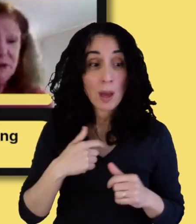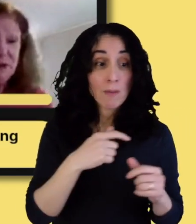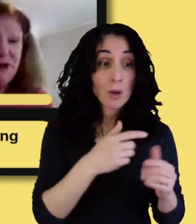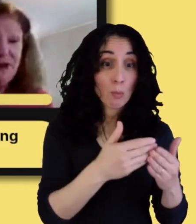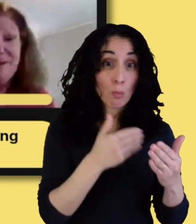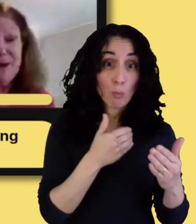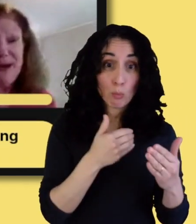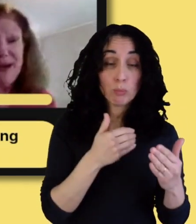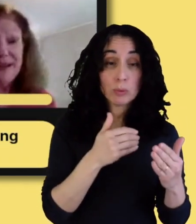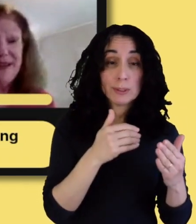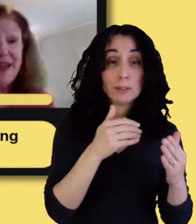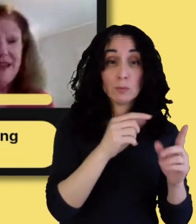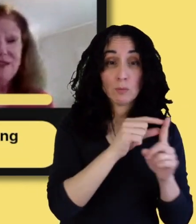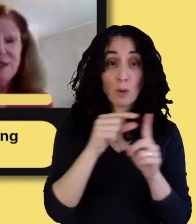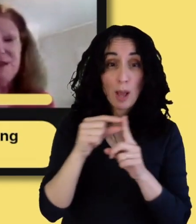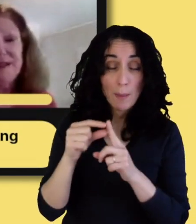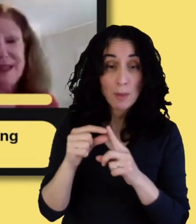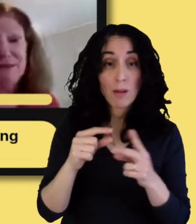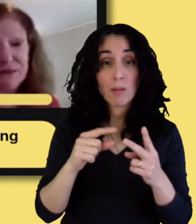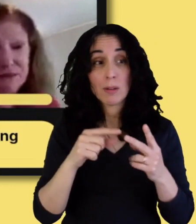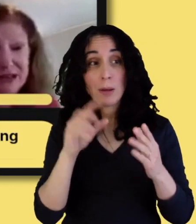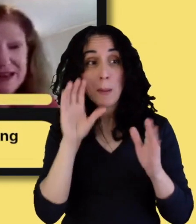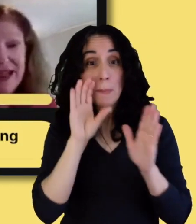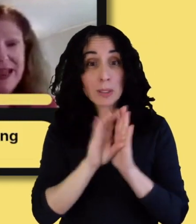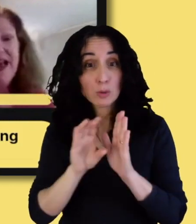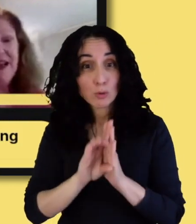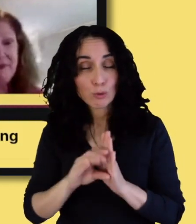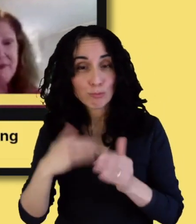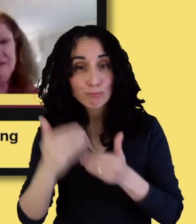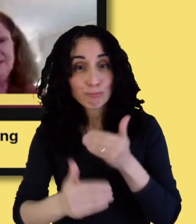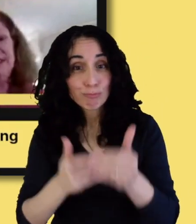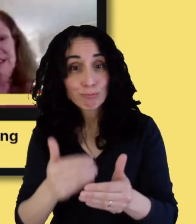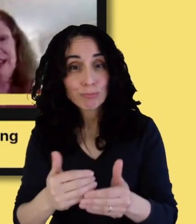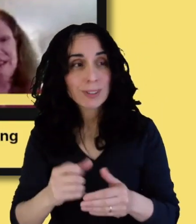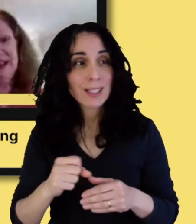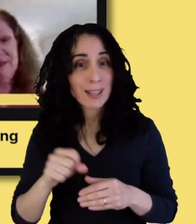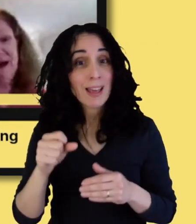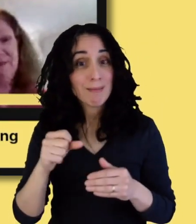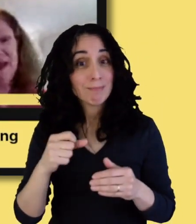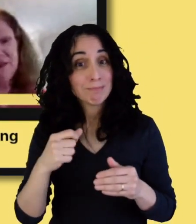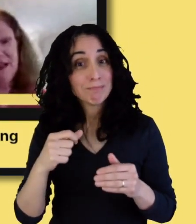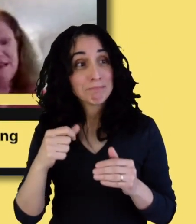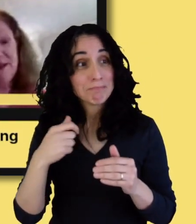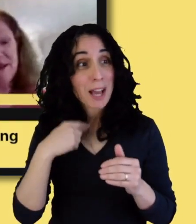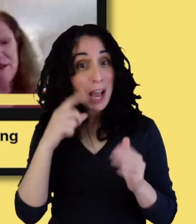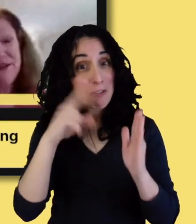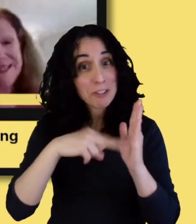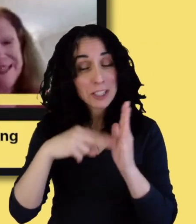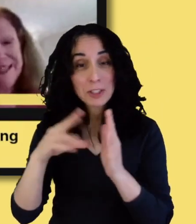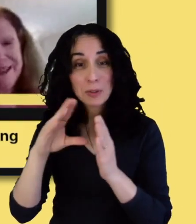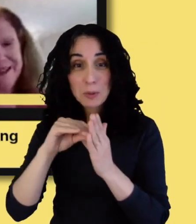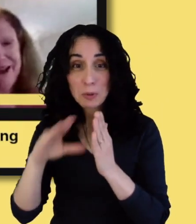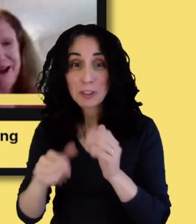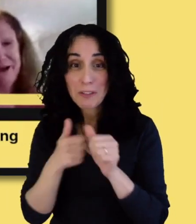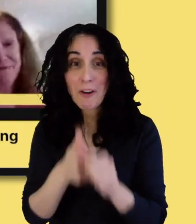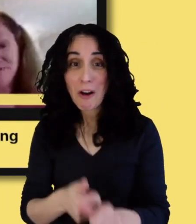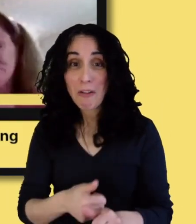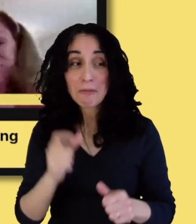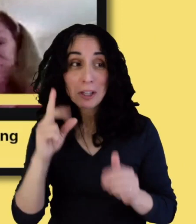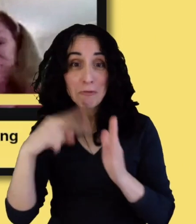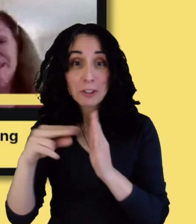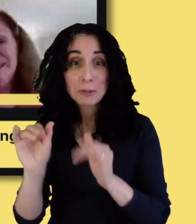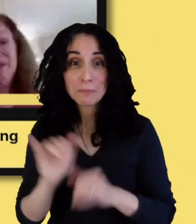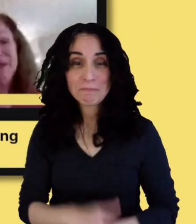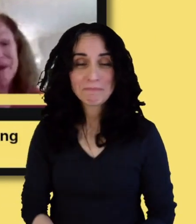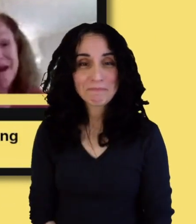picture walk, and then we go back in and the student is able to read, and I'm able to see the exact same page that my student is seeing. So